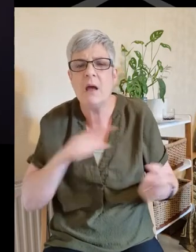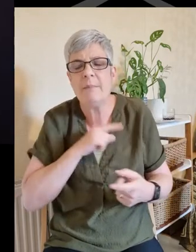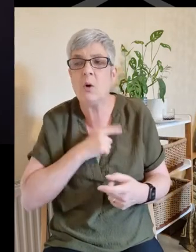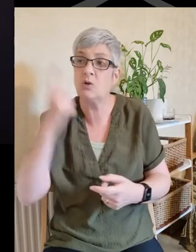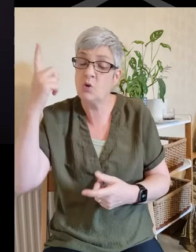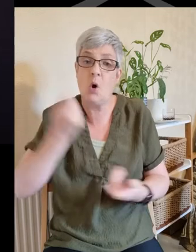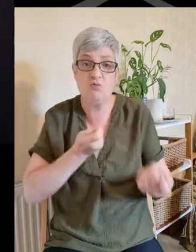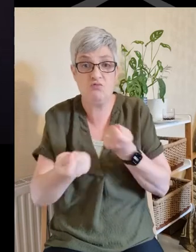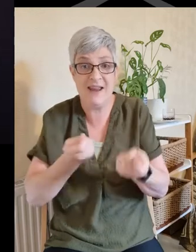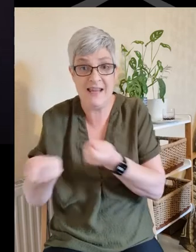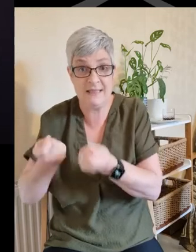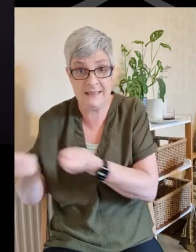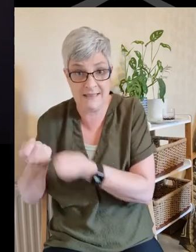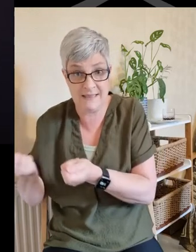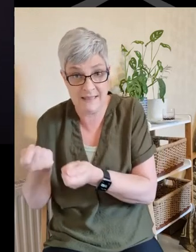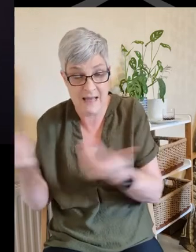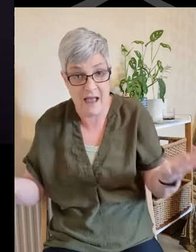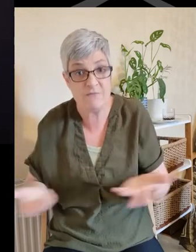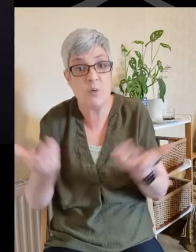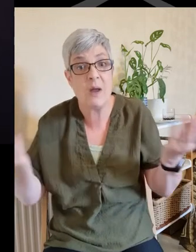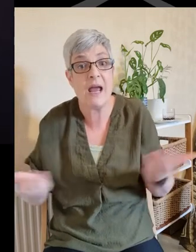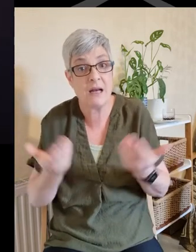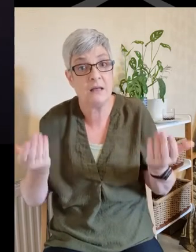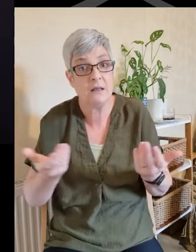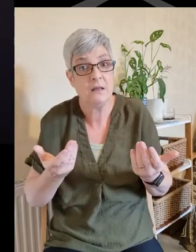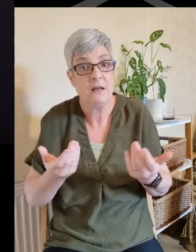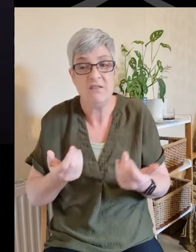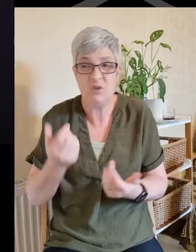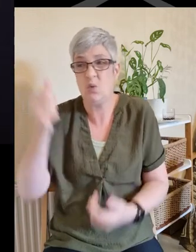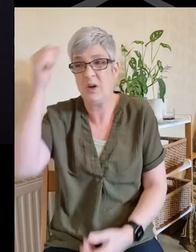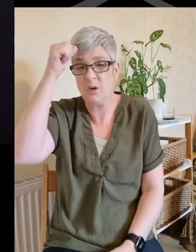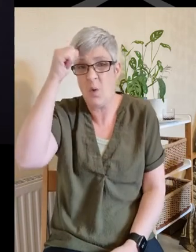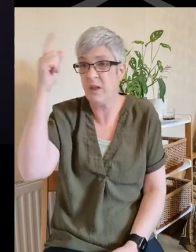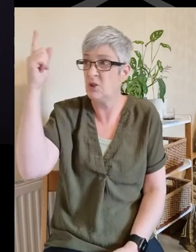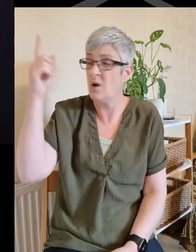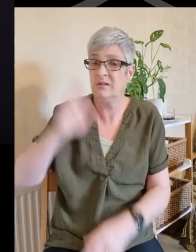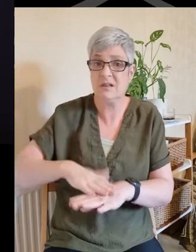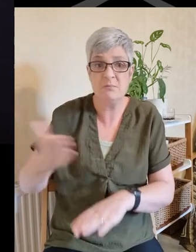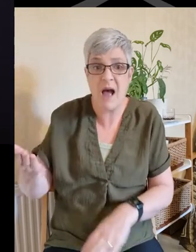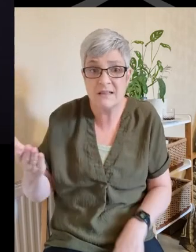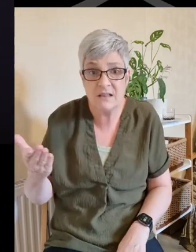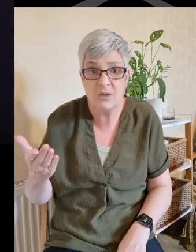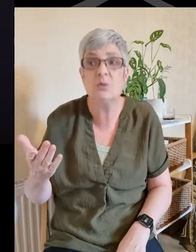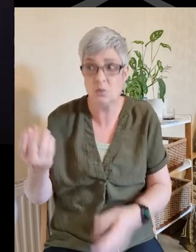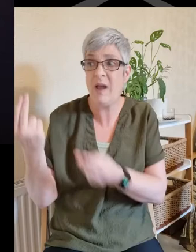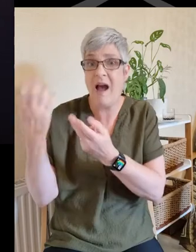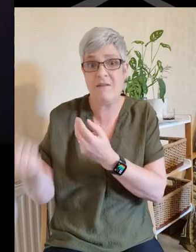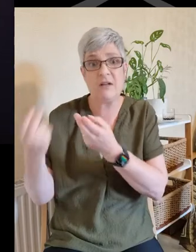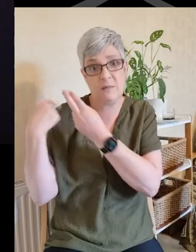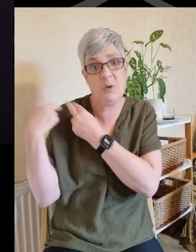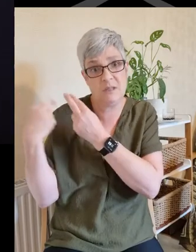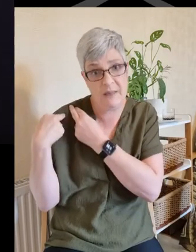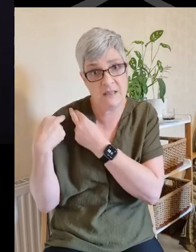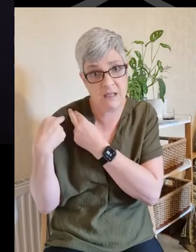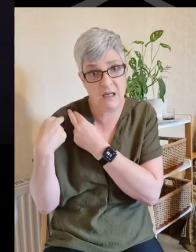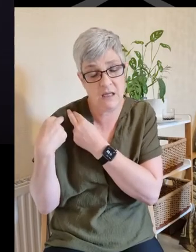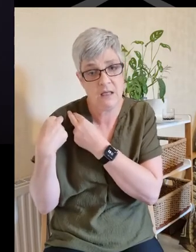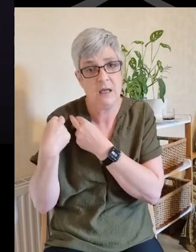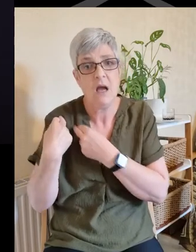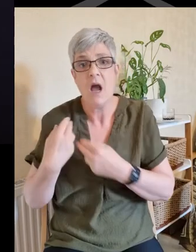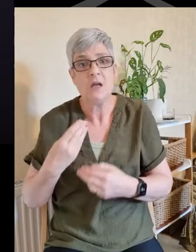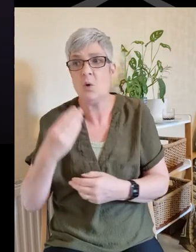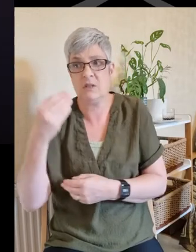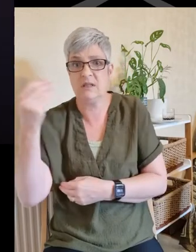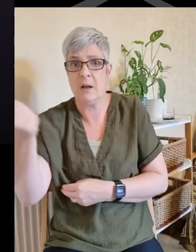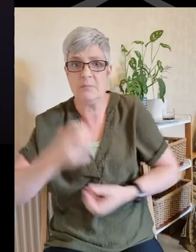don't acknowledge God are responsible to him. All of us have life because of God. It is not that some were created by the